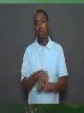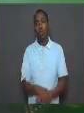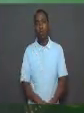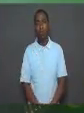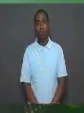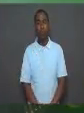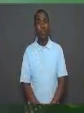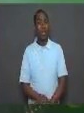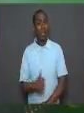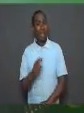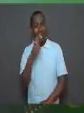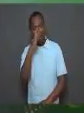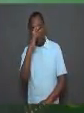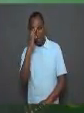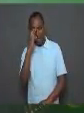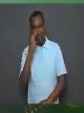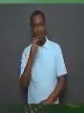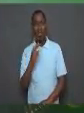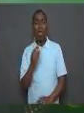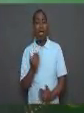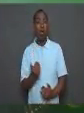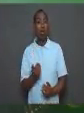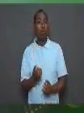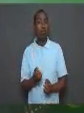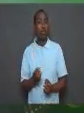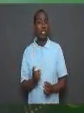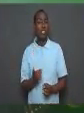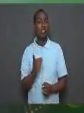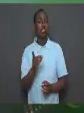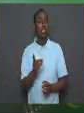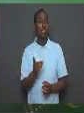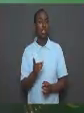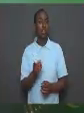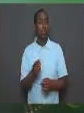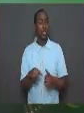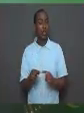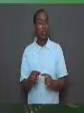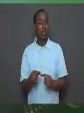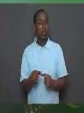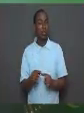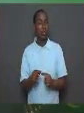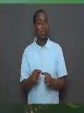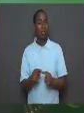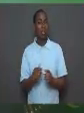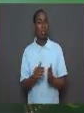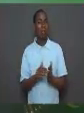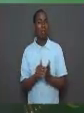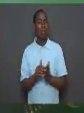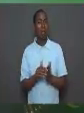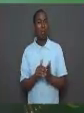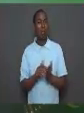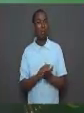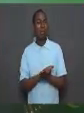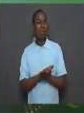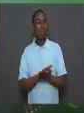Another reason for dysentery is poor sanitation conditions. Some